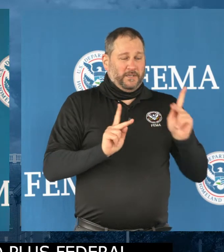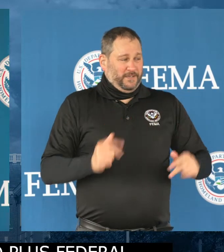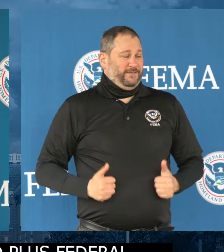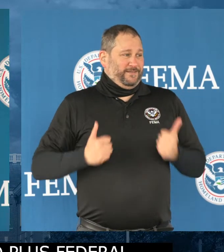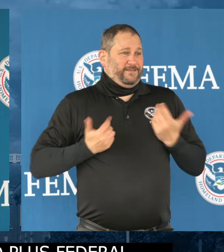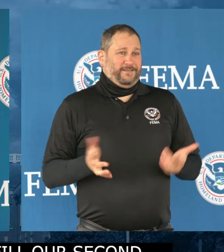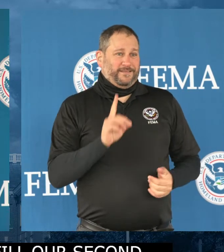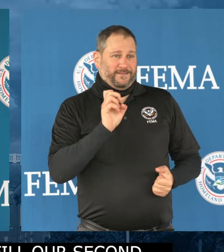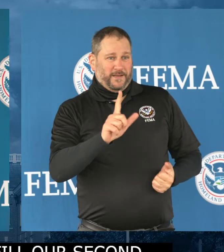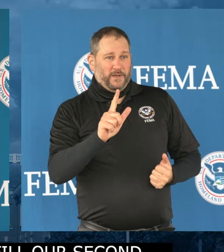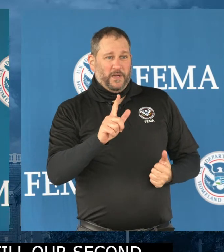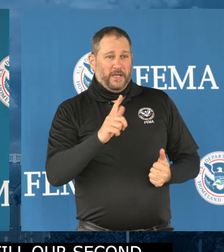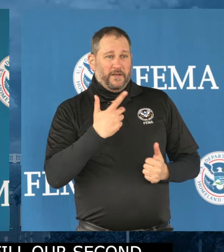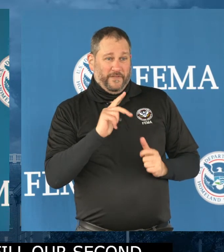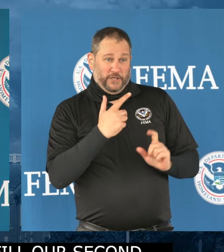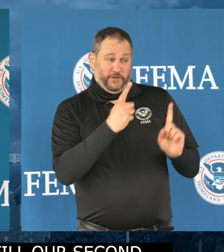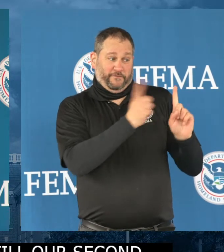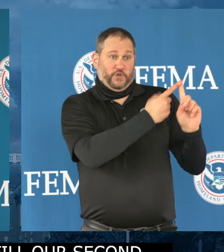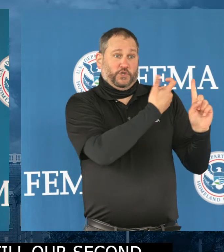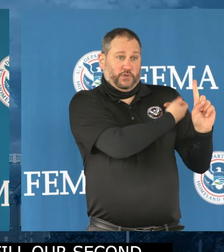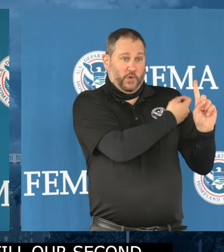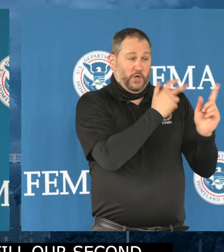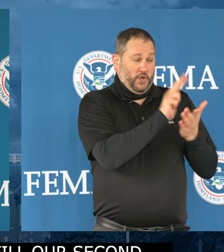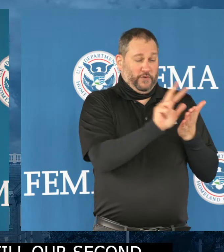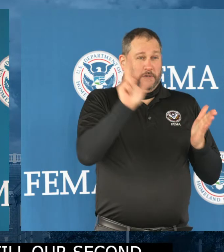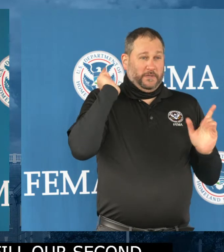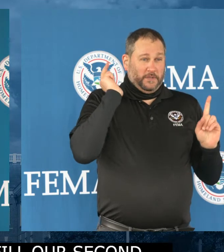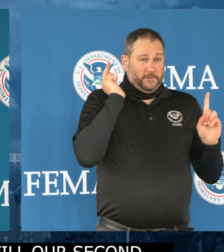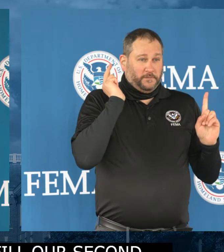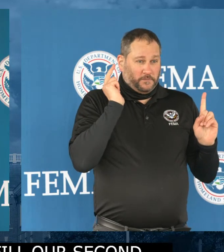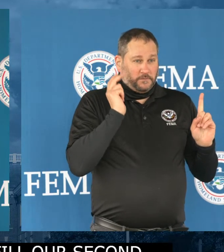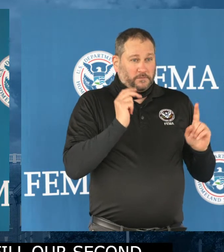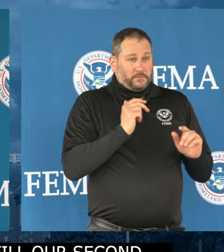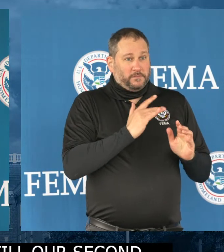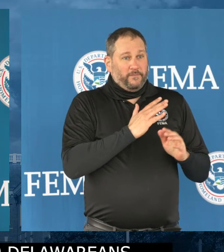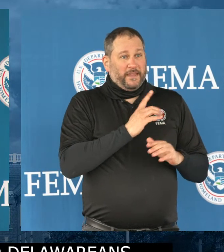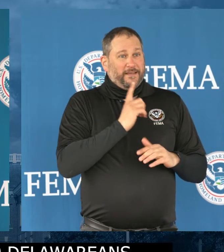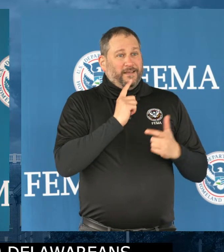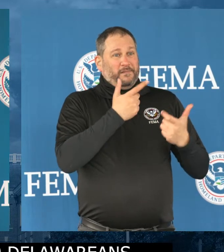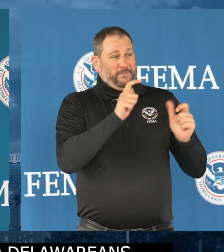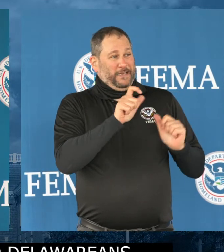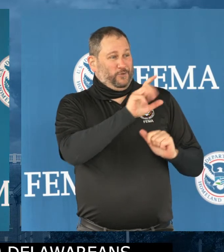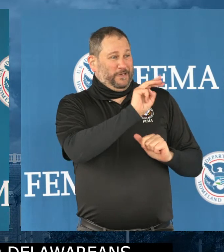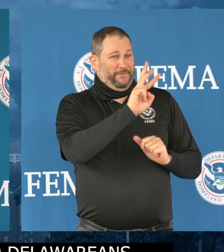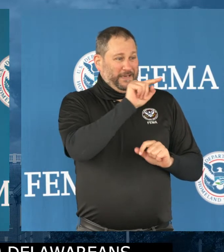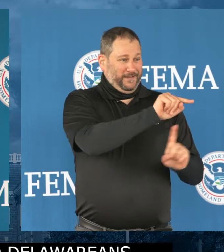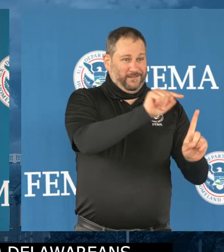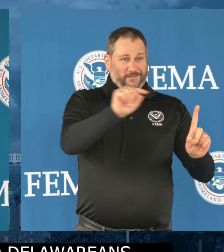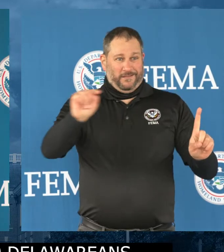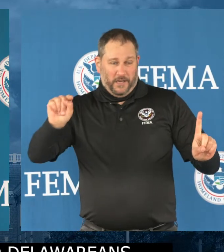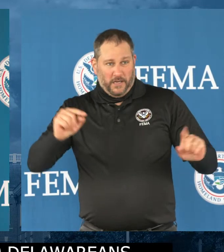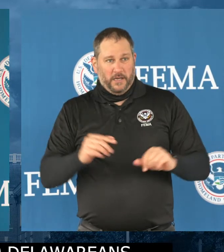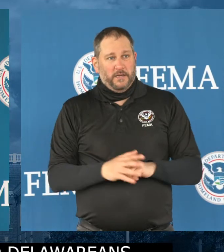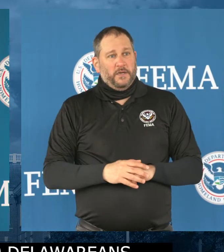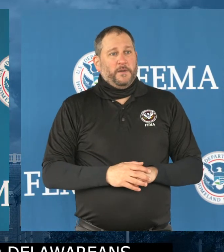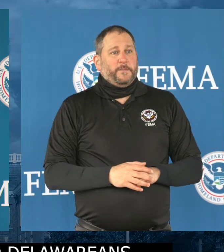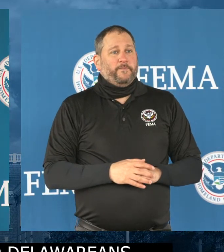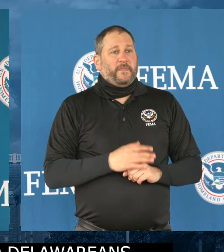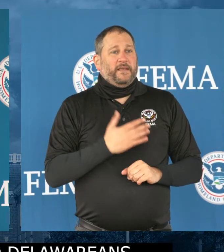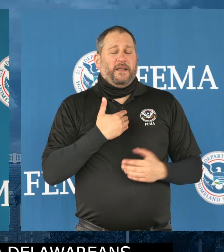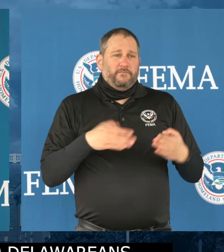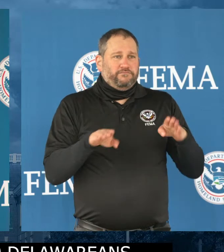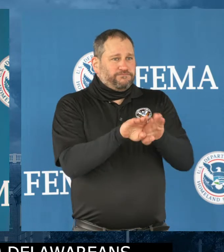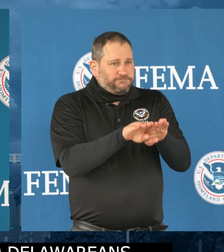dose 3 and 4 weeks ago at our major DMV clinics. I want to also close by thanking the